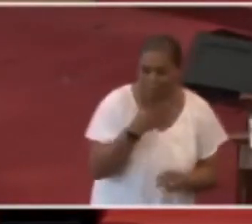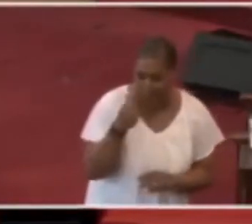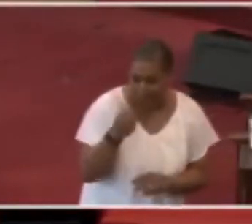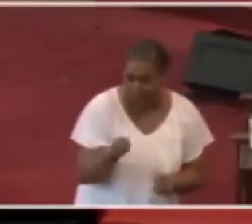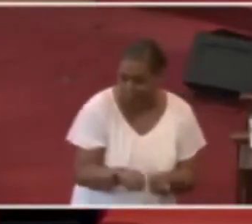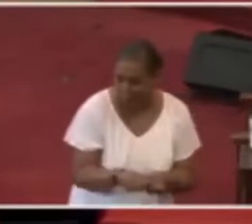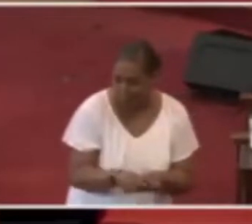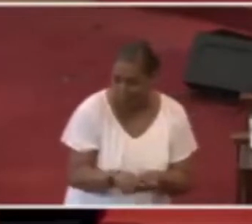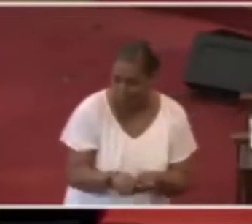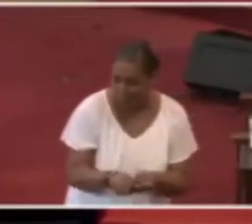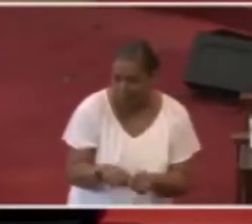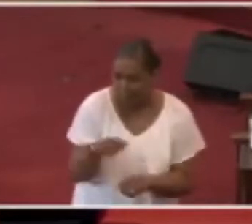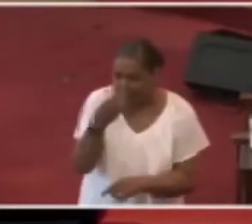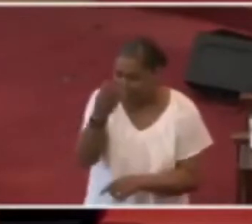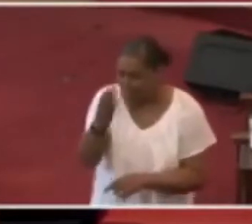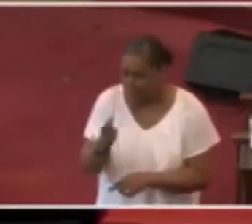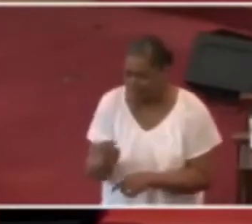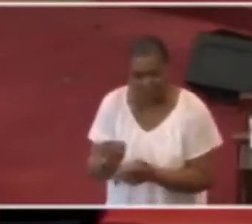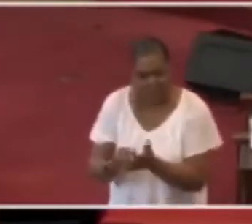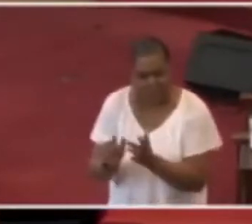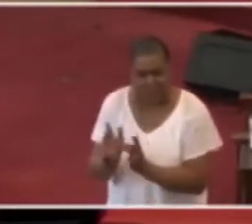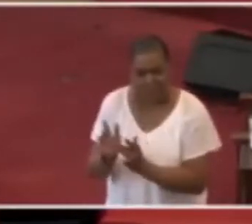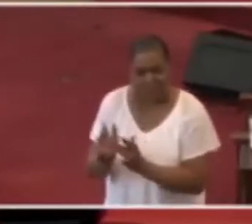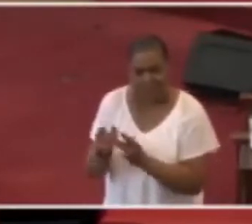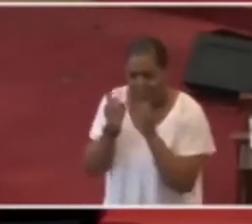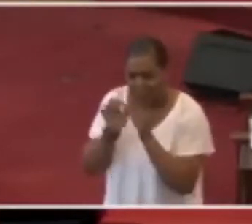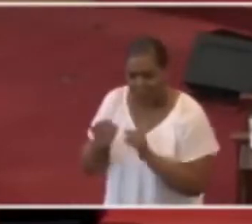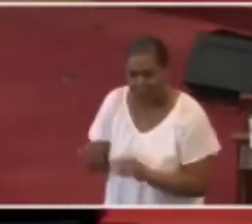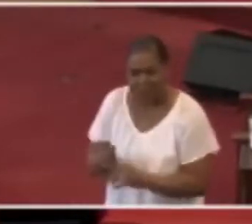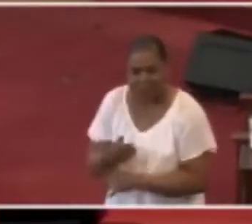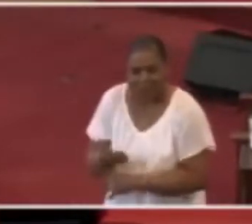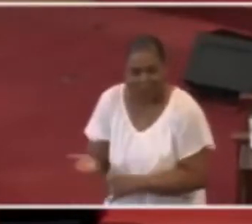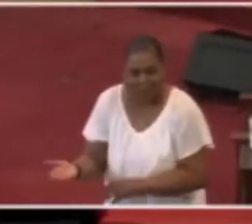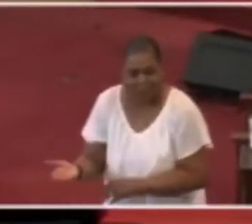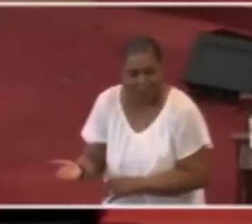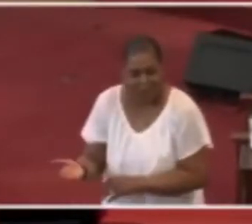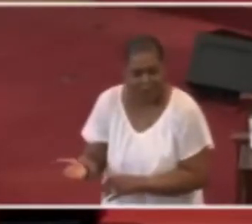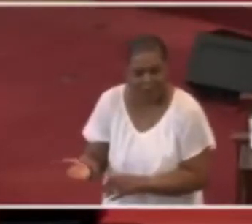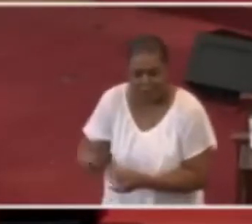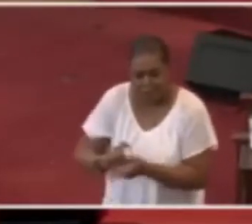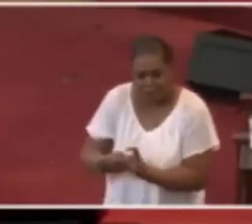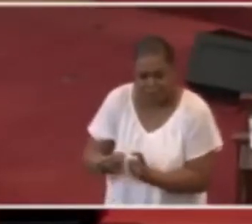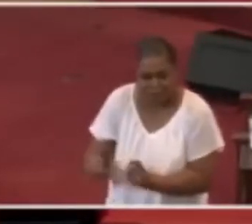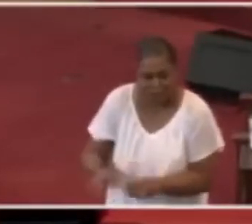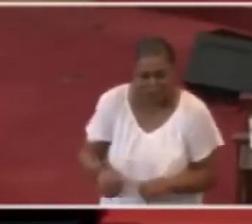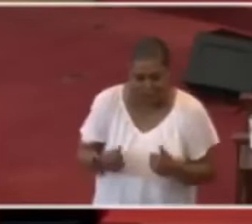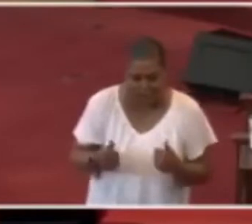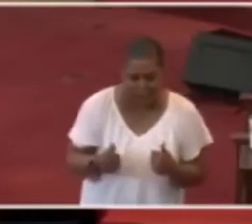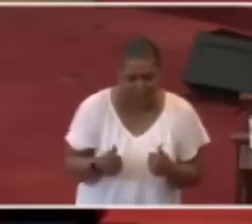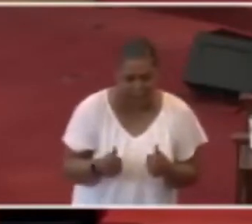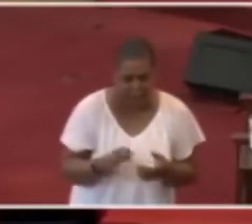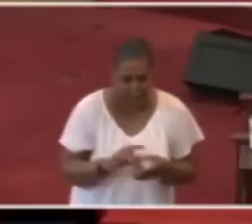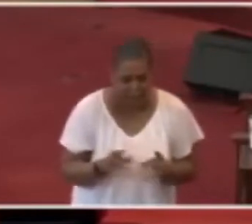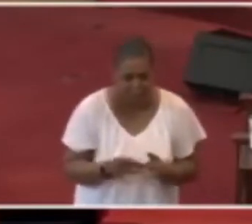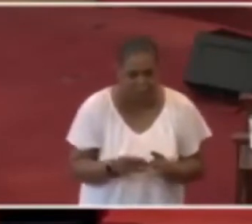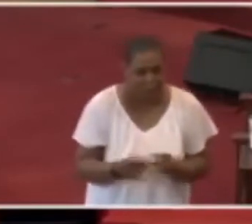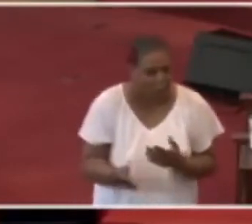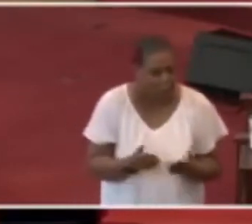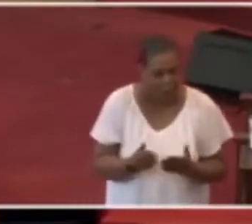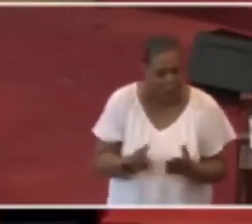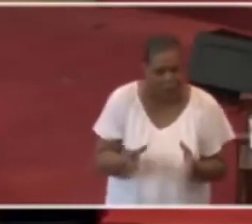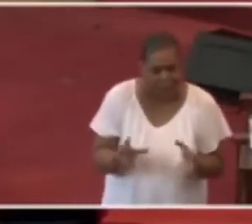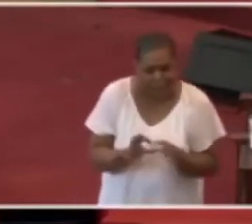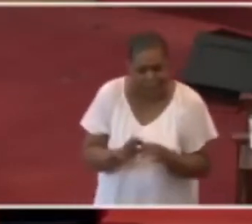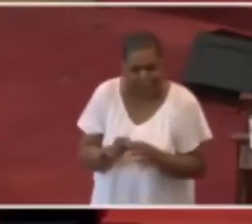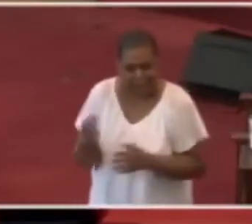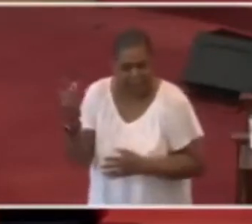lot better. He blesses her to turn the page on the chapters of her narrative, and however it read before, the